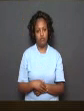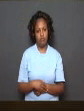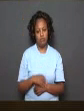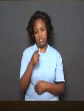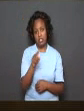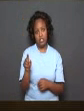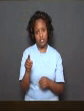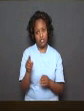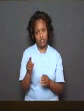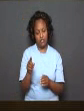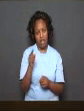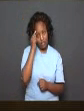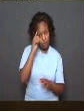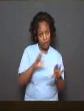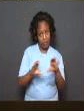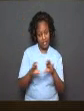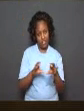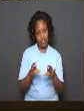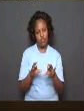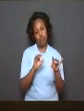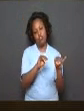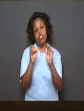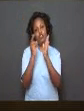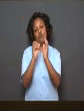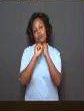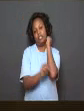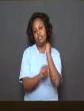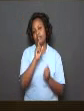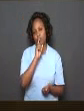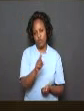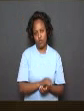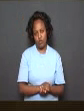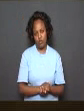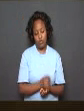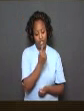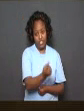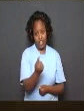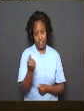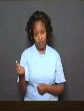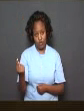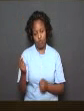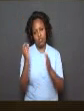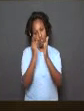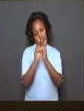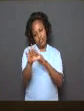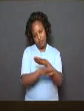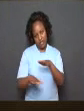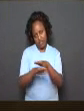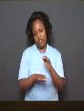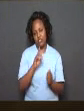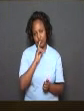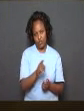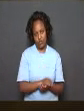power can only be assumed according to the law. Everyone is subject to the